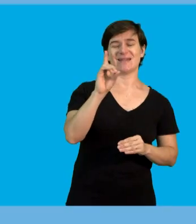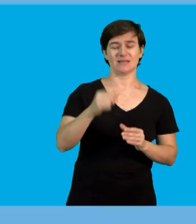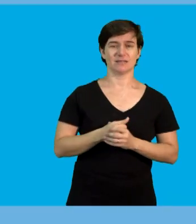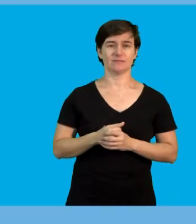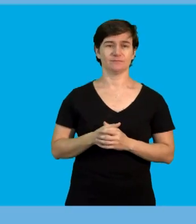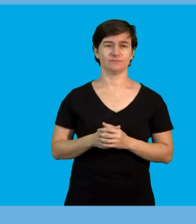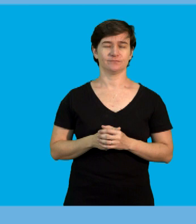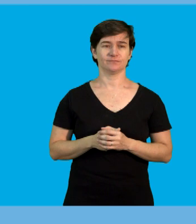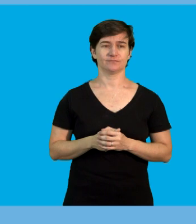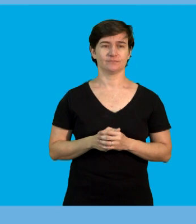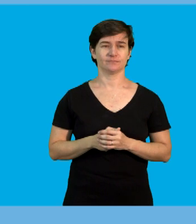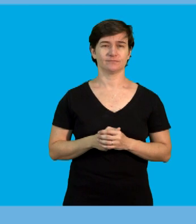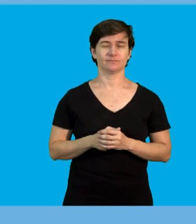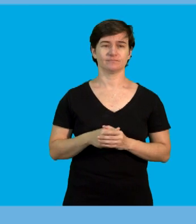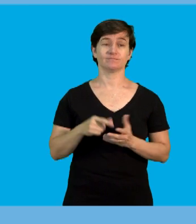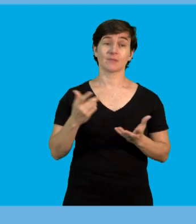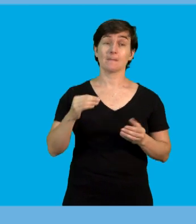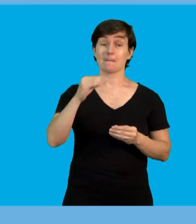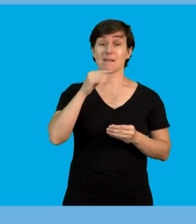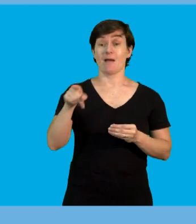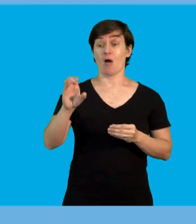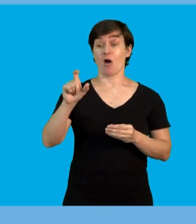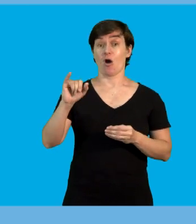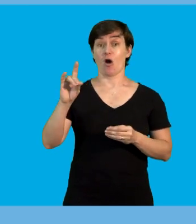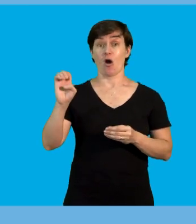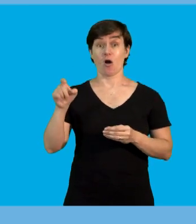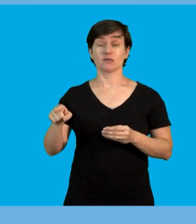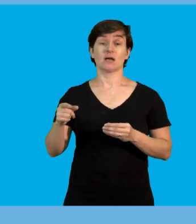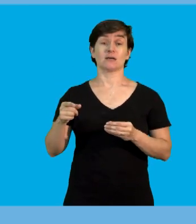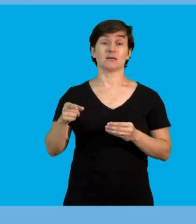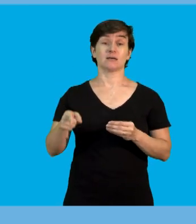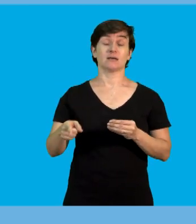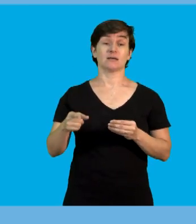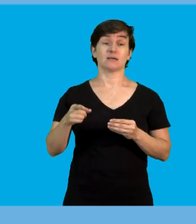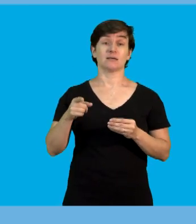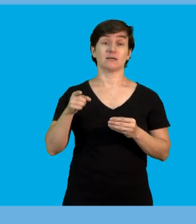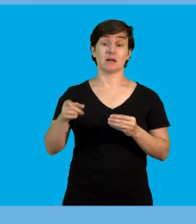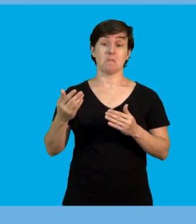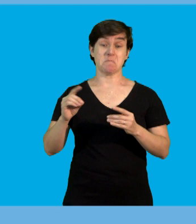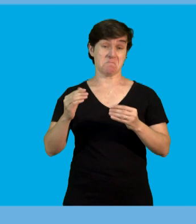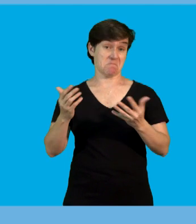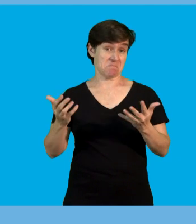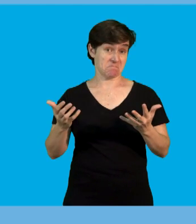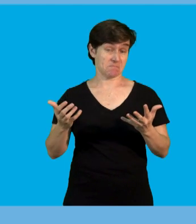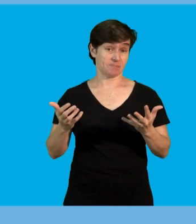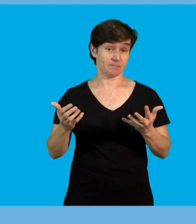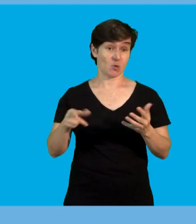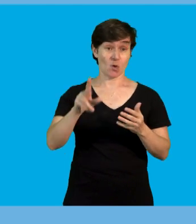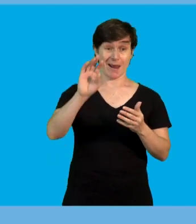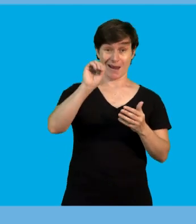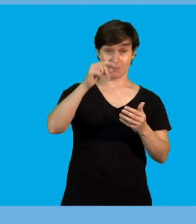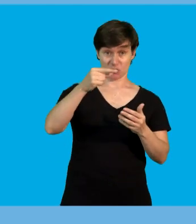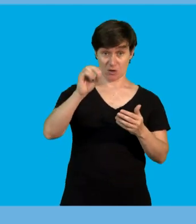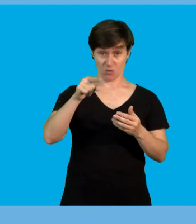metal hydroxide, they are bases, which means their pH is going to be high. That means it's greater than 7, and the metal oxide less than